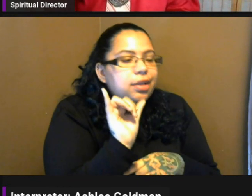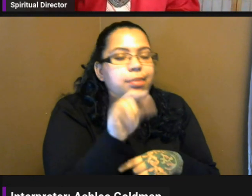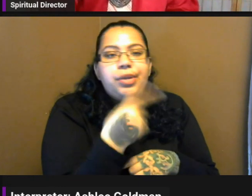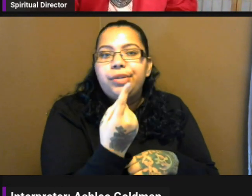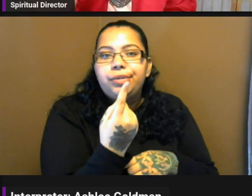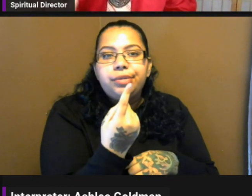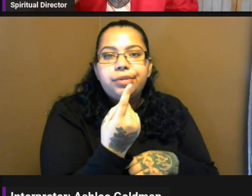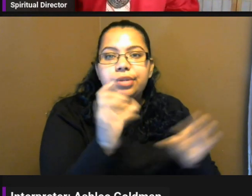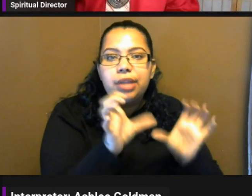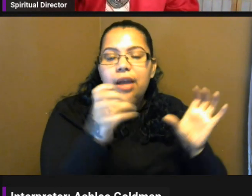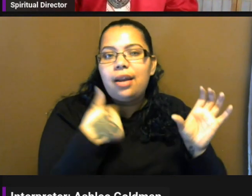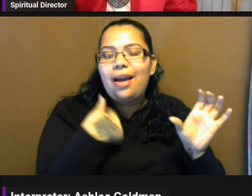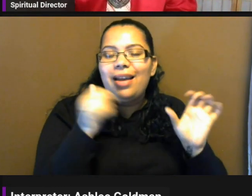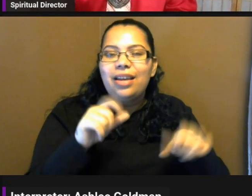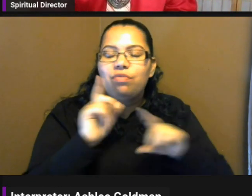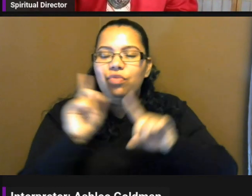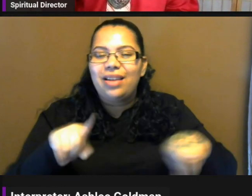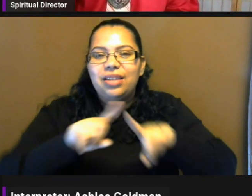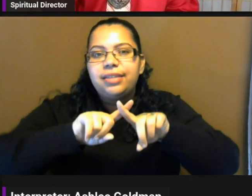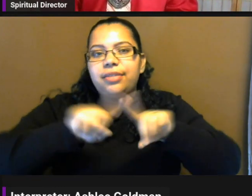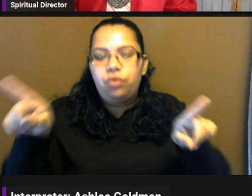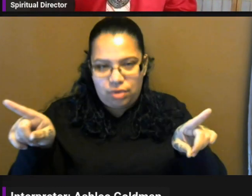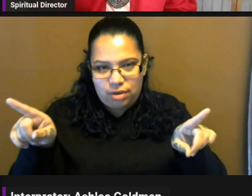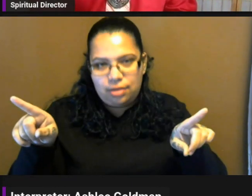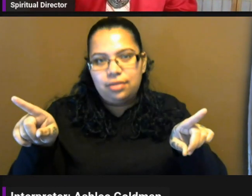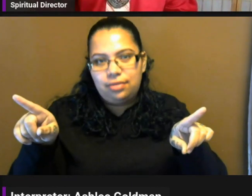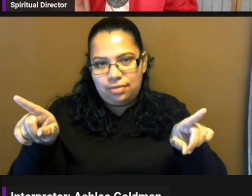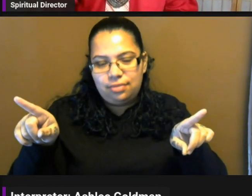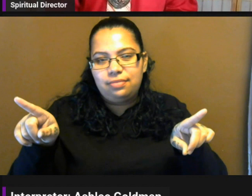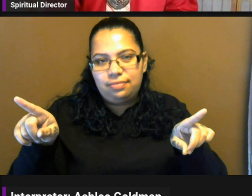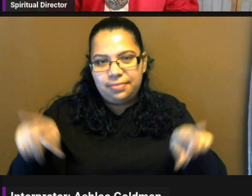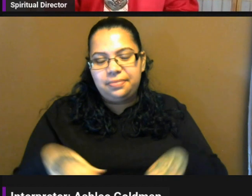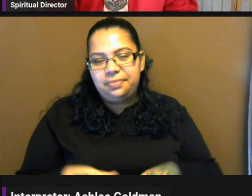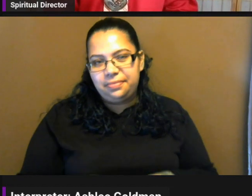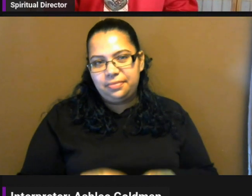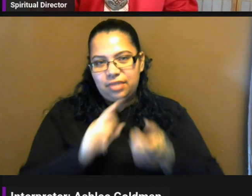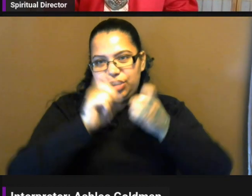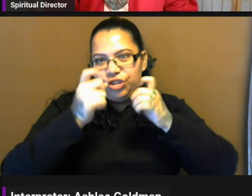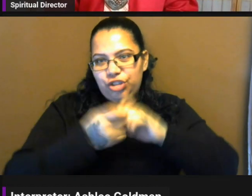am able to have a different reaction and a different response.